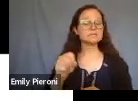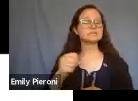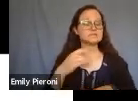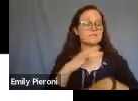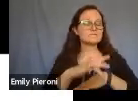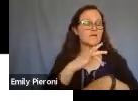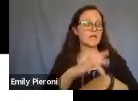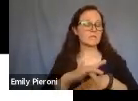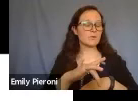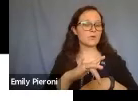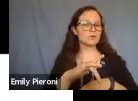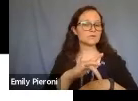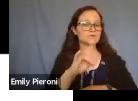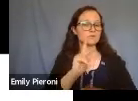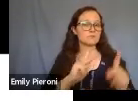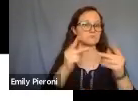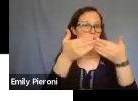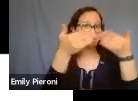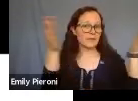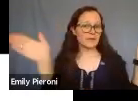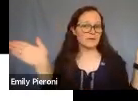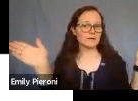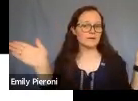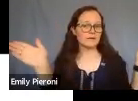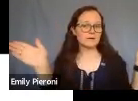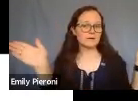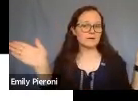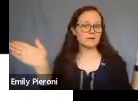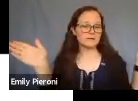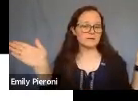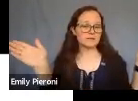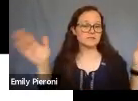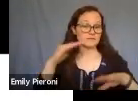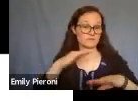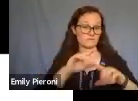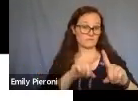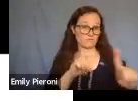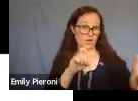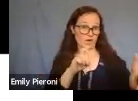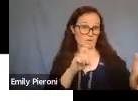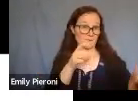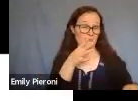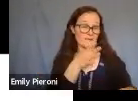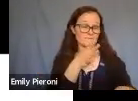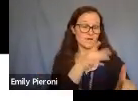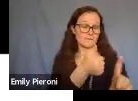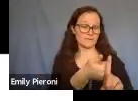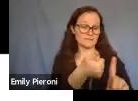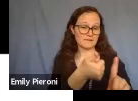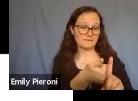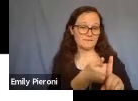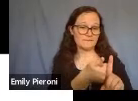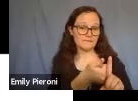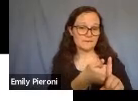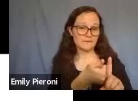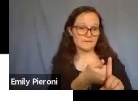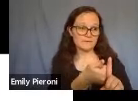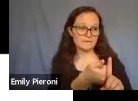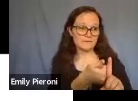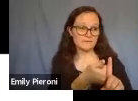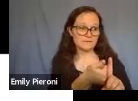do have 2 store locations on the farm. There's Region 2 scales as well as our farm